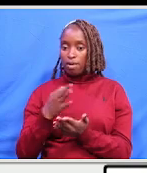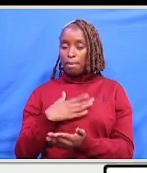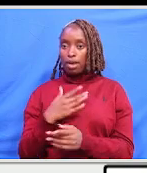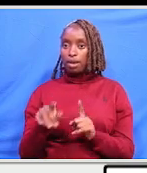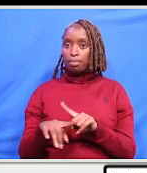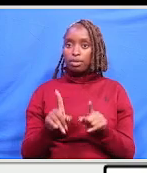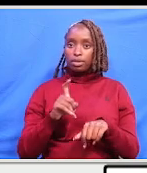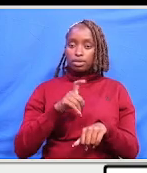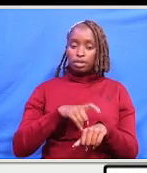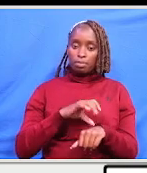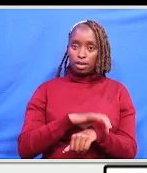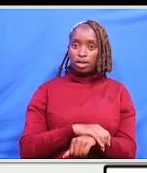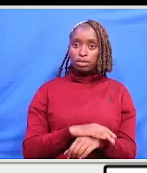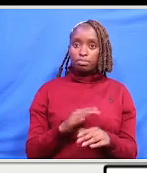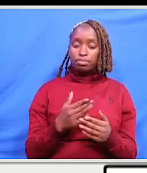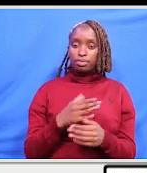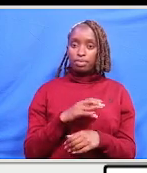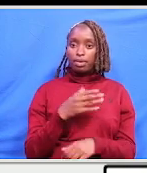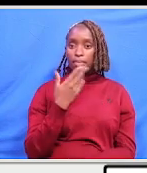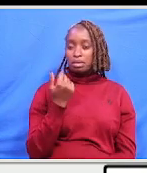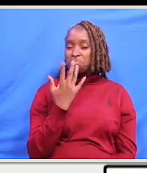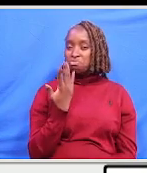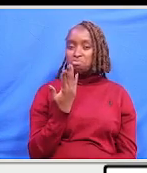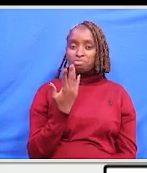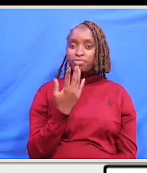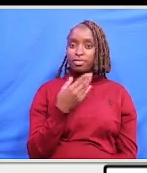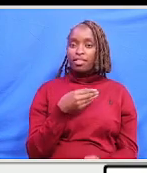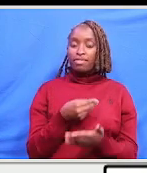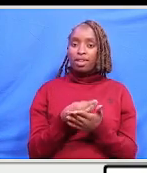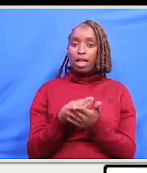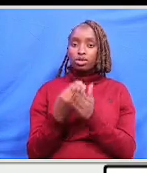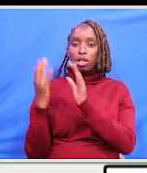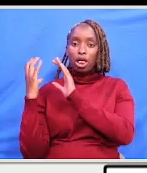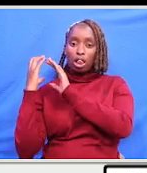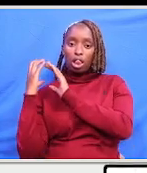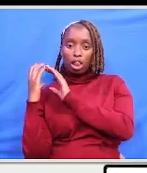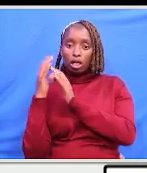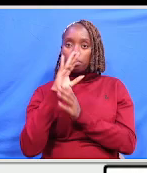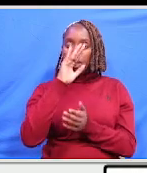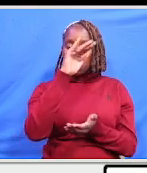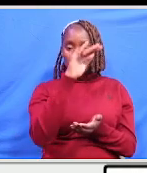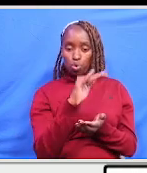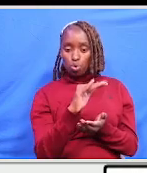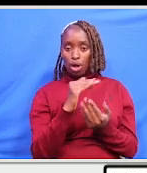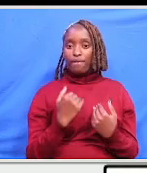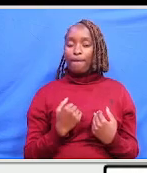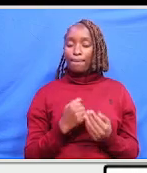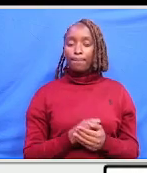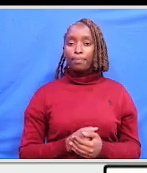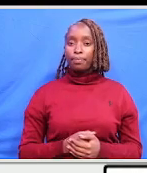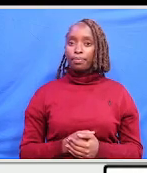got it, at least my financial burdens were alleviated. Aspiring that one